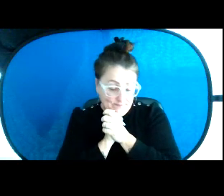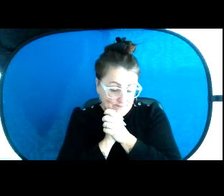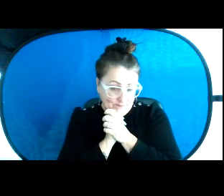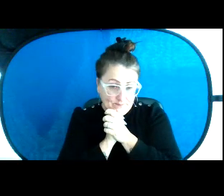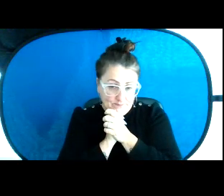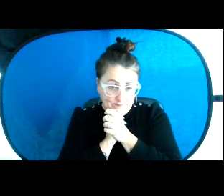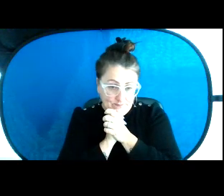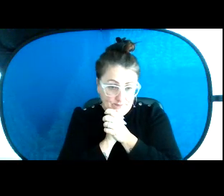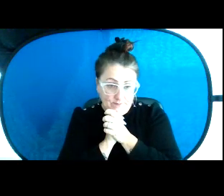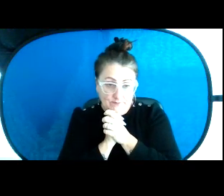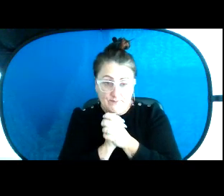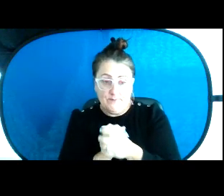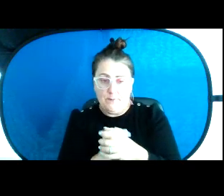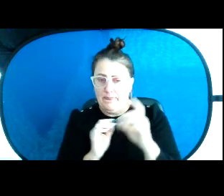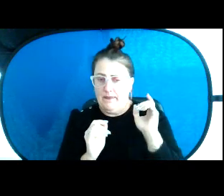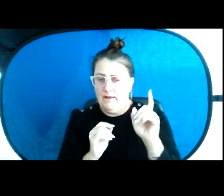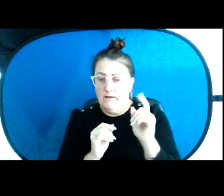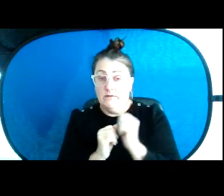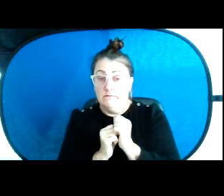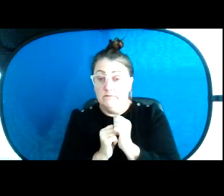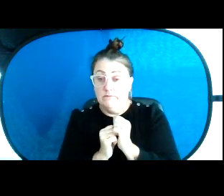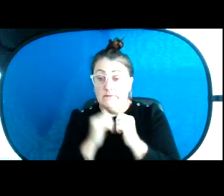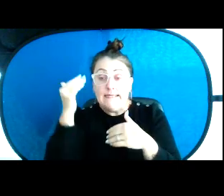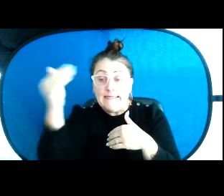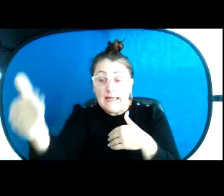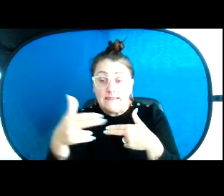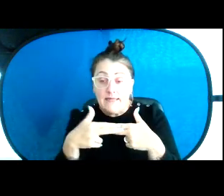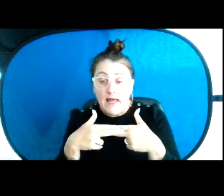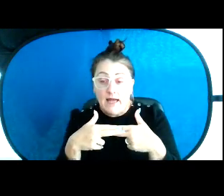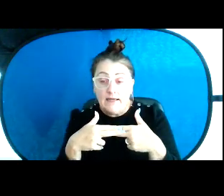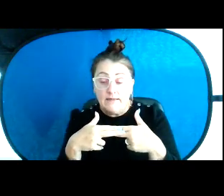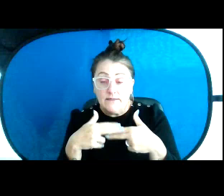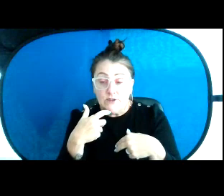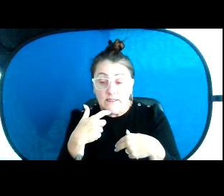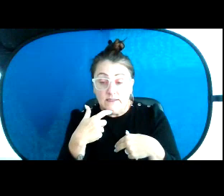Caltrans is more than just, next slide, please.